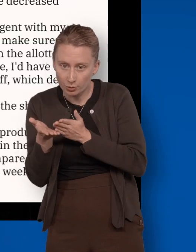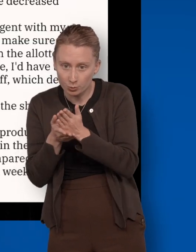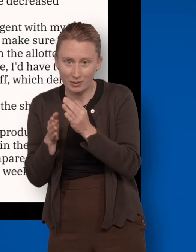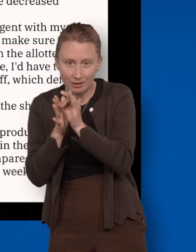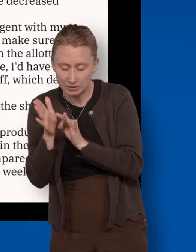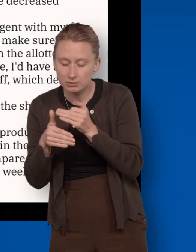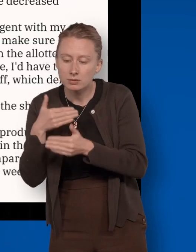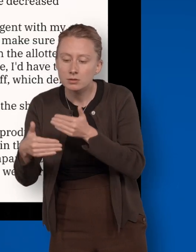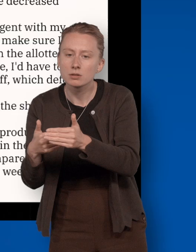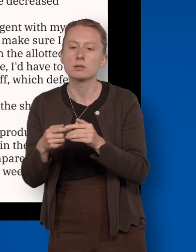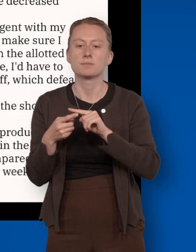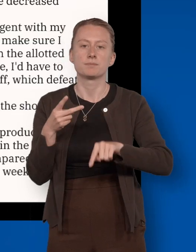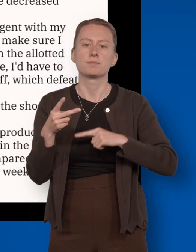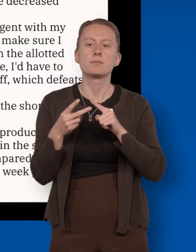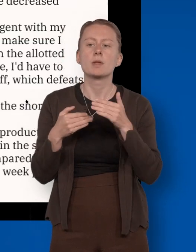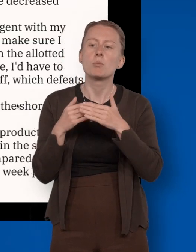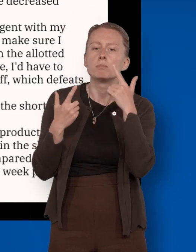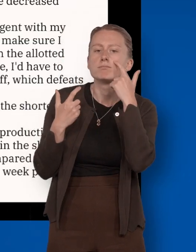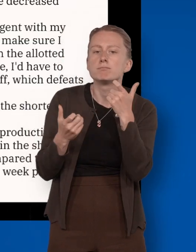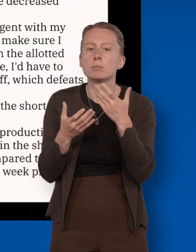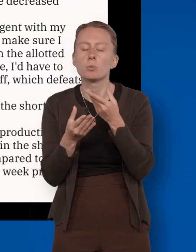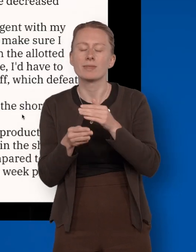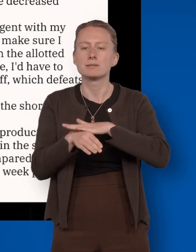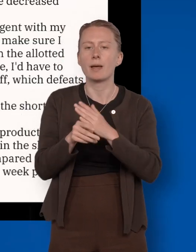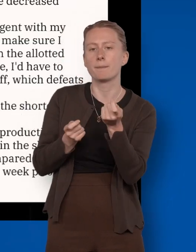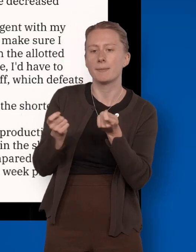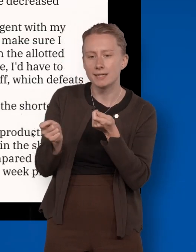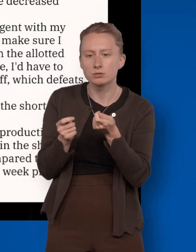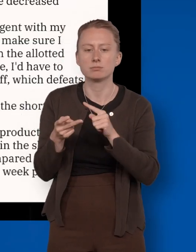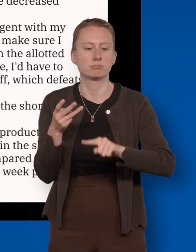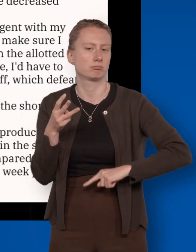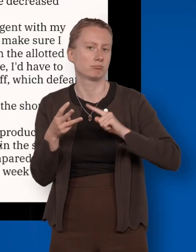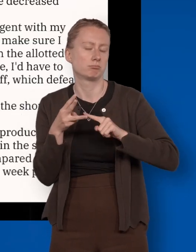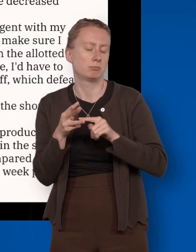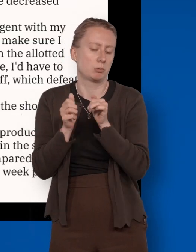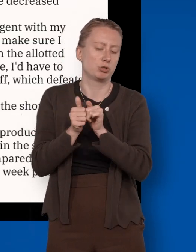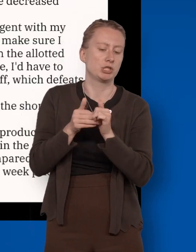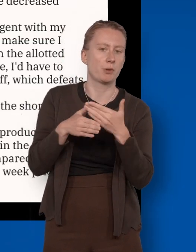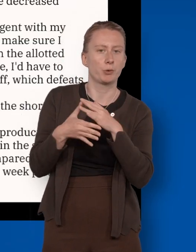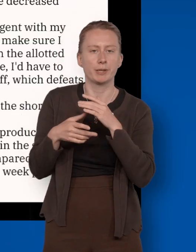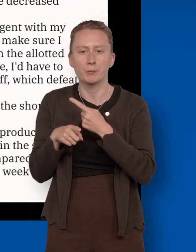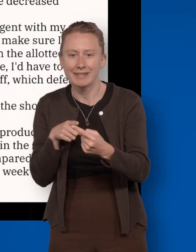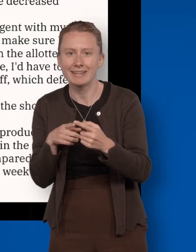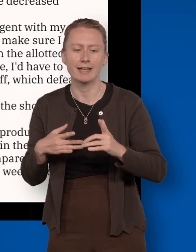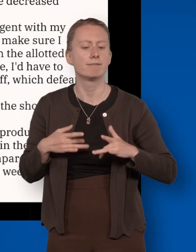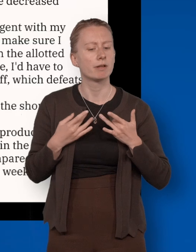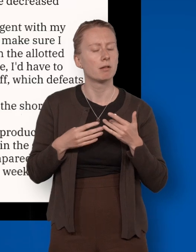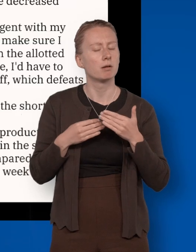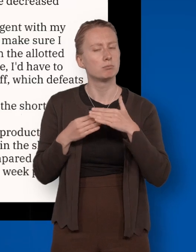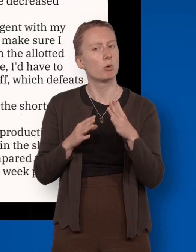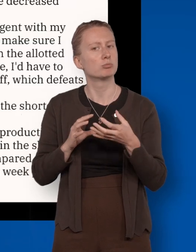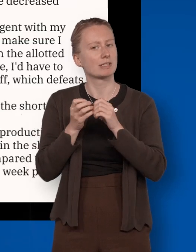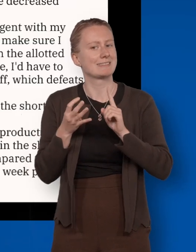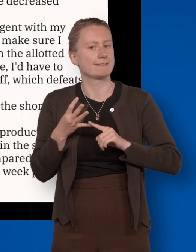diligent with my time management. I strongly appreciate the shorter working week. I find that I'm more productive now. So this splitting will